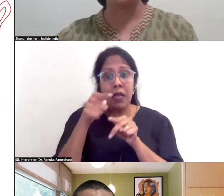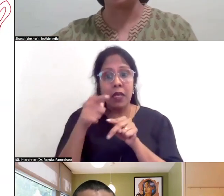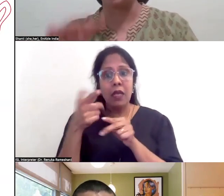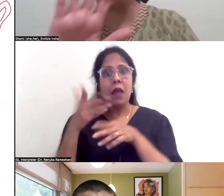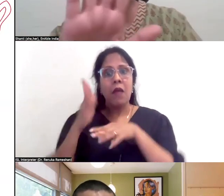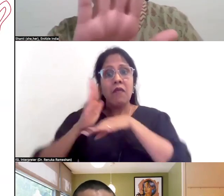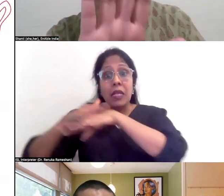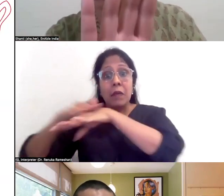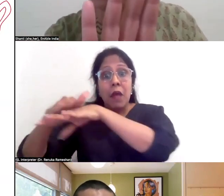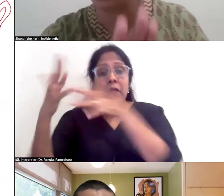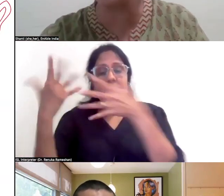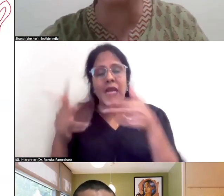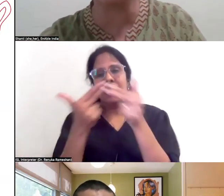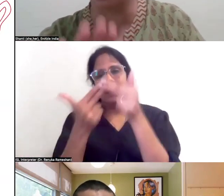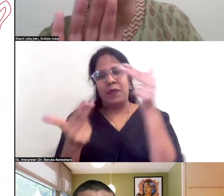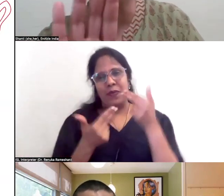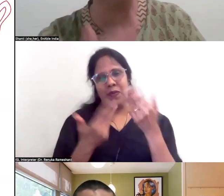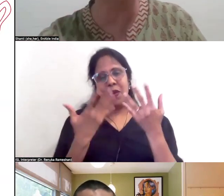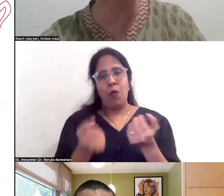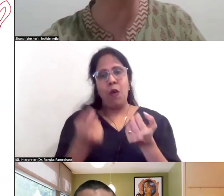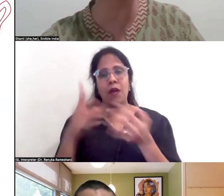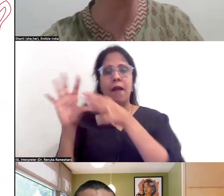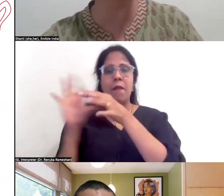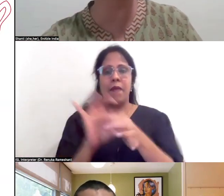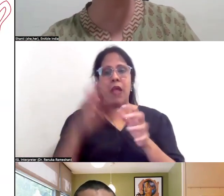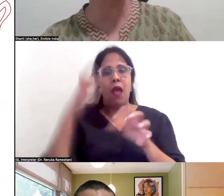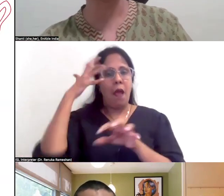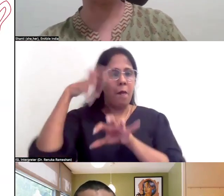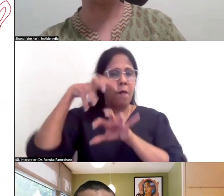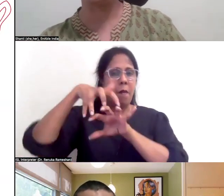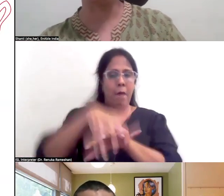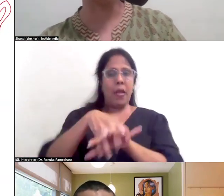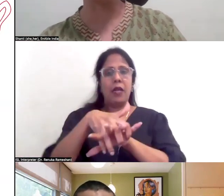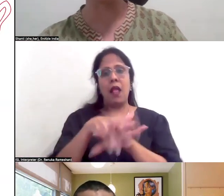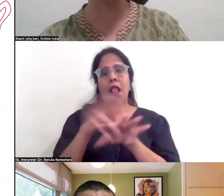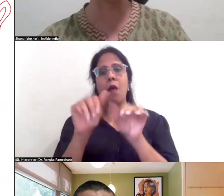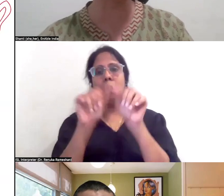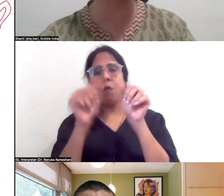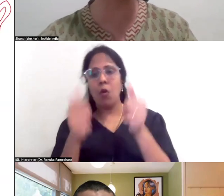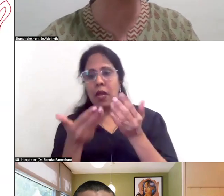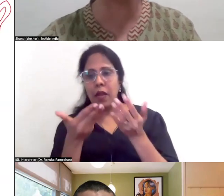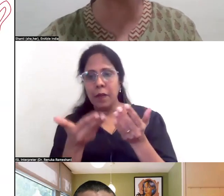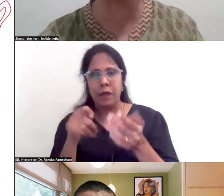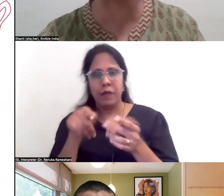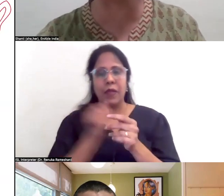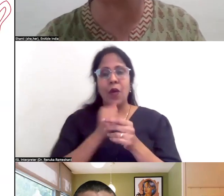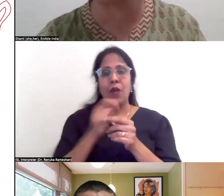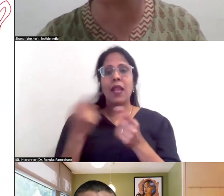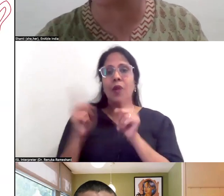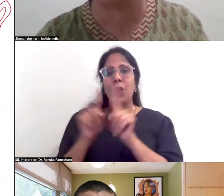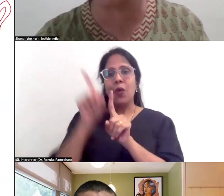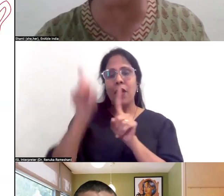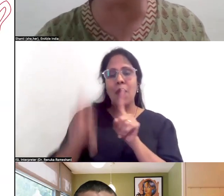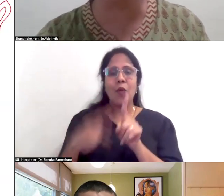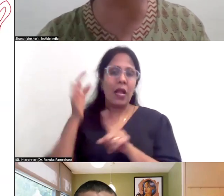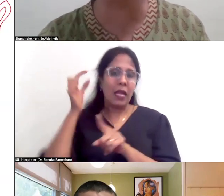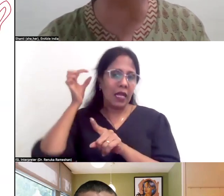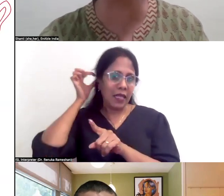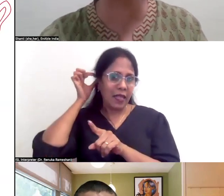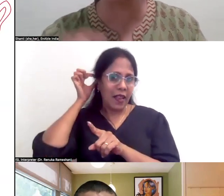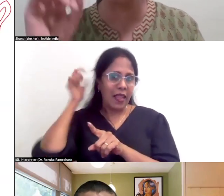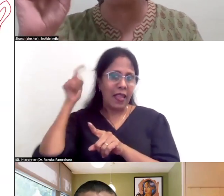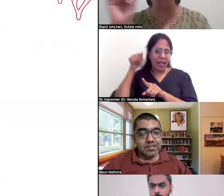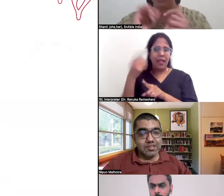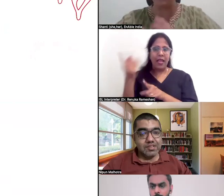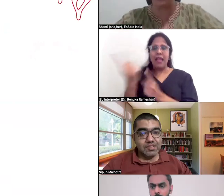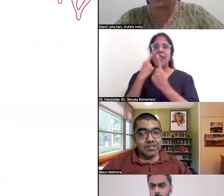right? Right. Just before you get started, my colleague here, Shrishti, tells me that we have to have an interpreter shift.